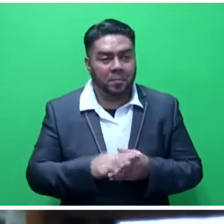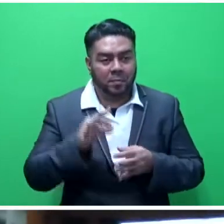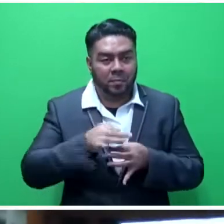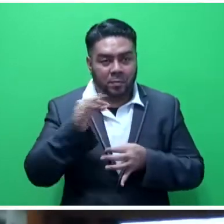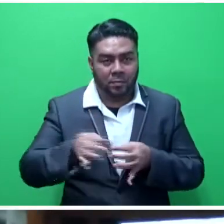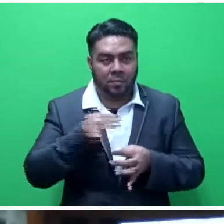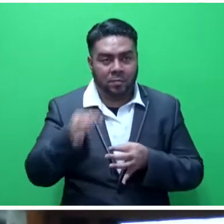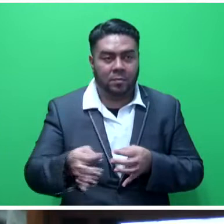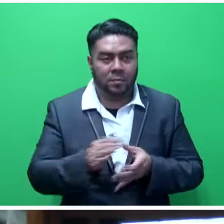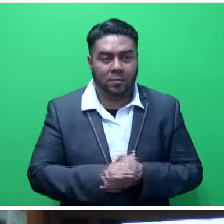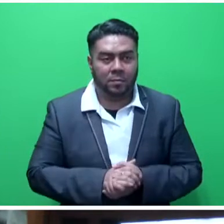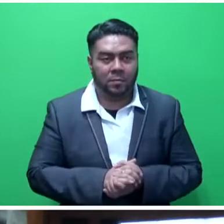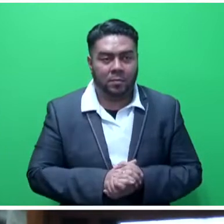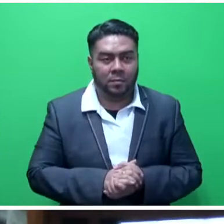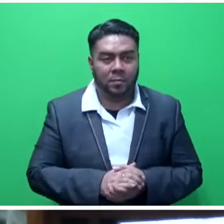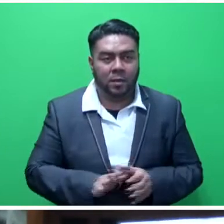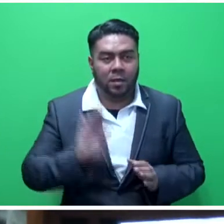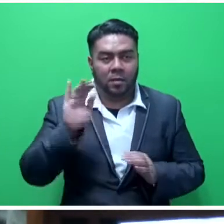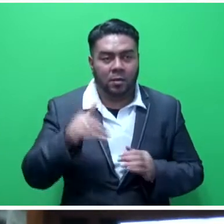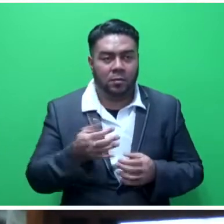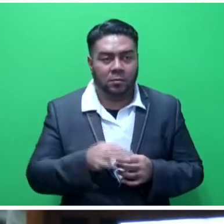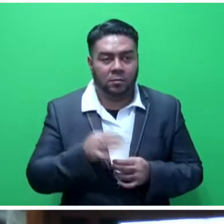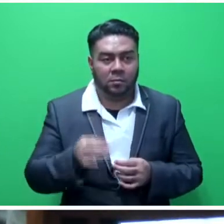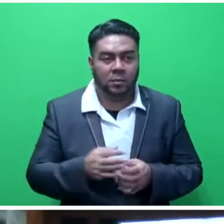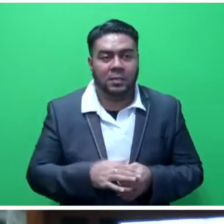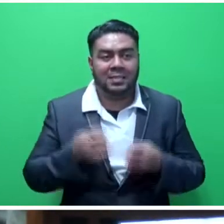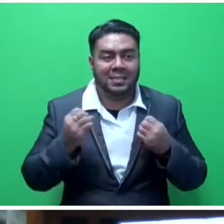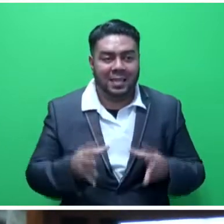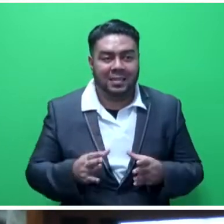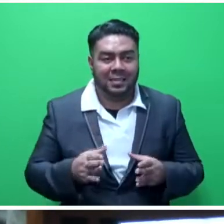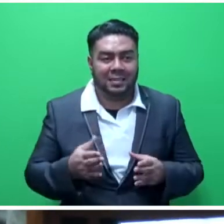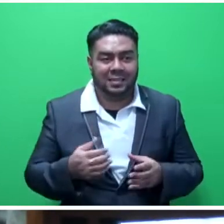uh, and the home gardening seed packages program started in